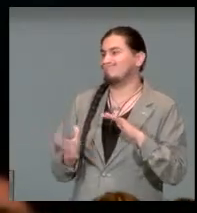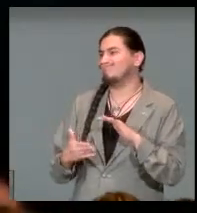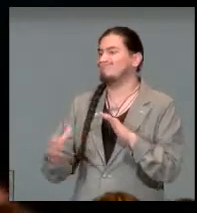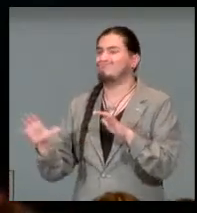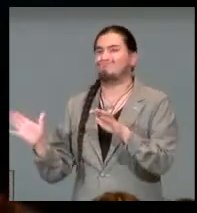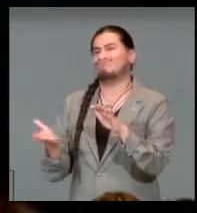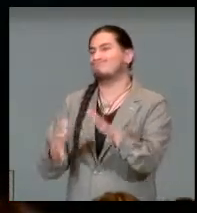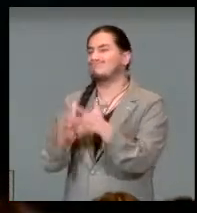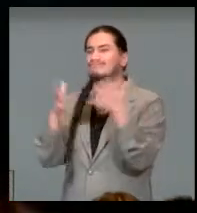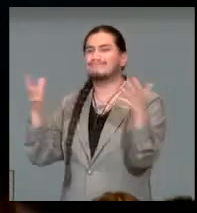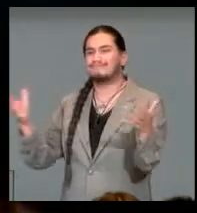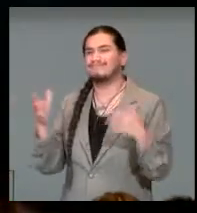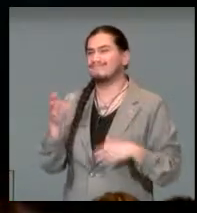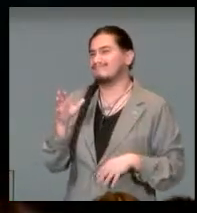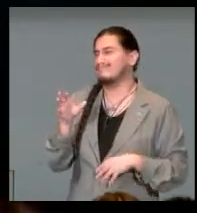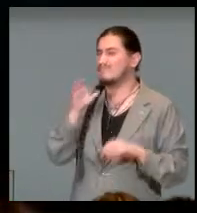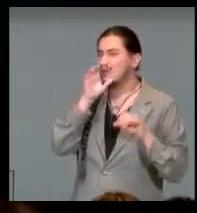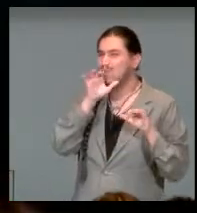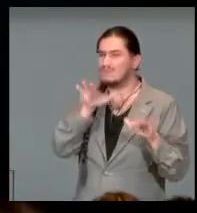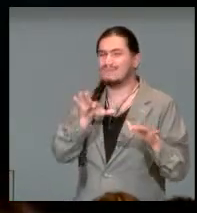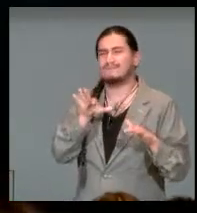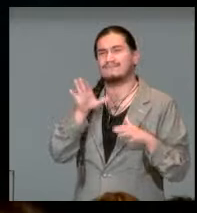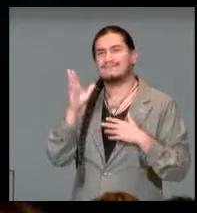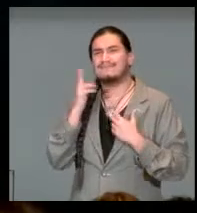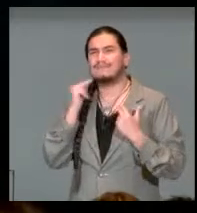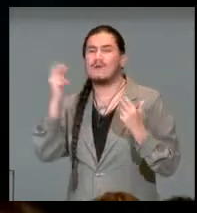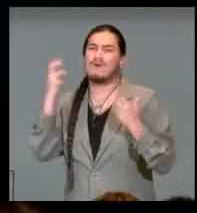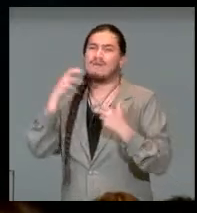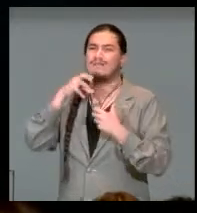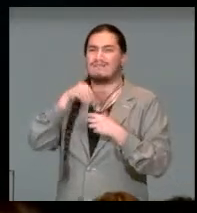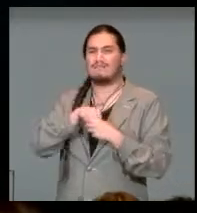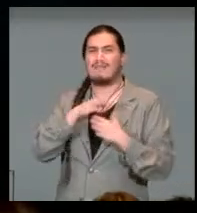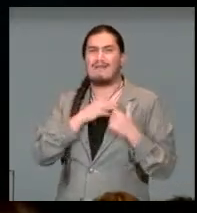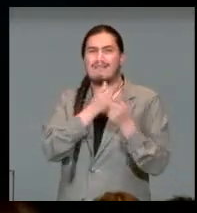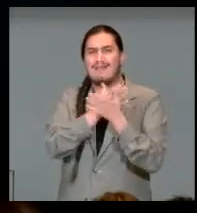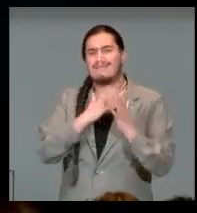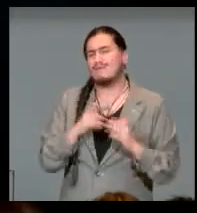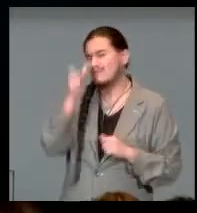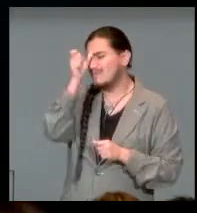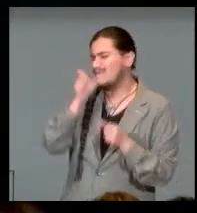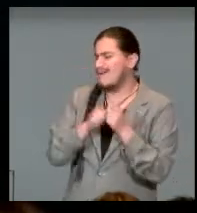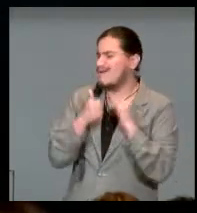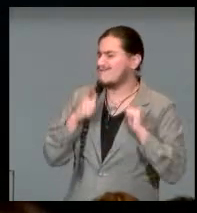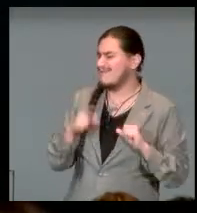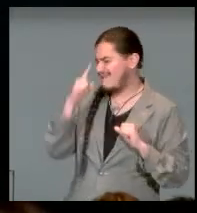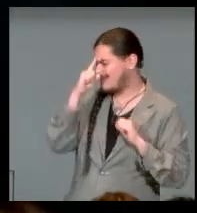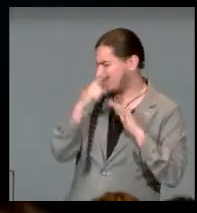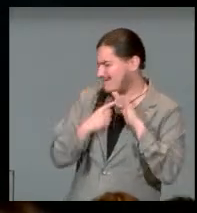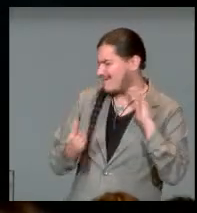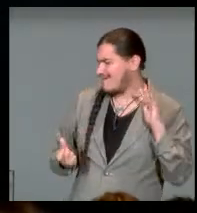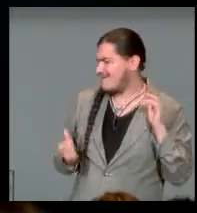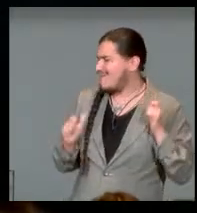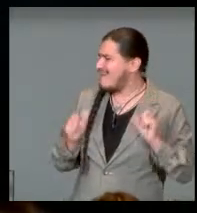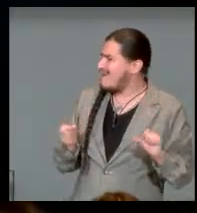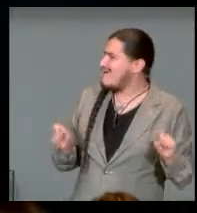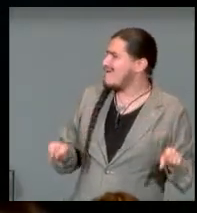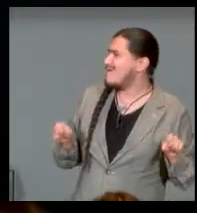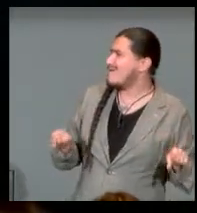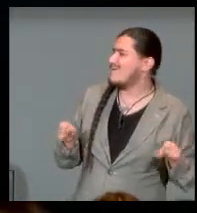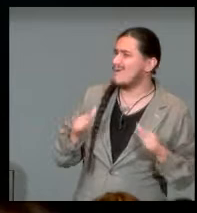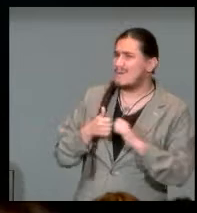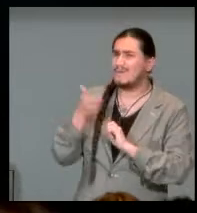There's too much Frank Ocean in my loving. I remember, how could I forget how